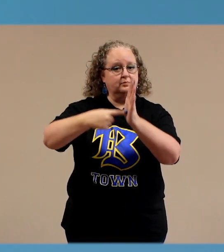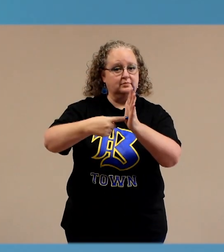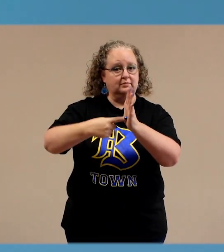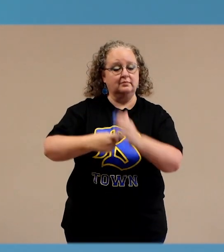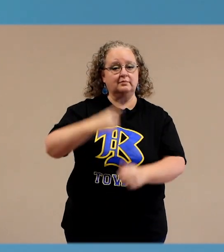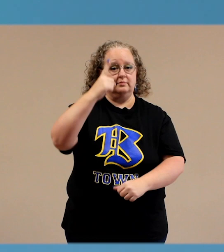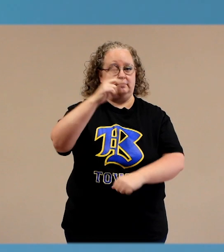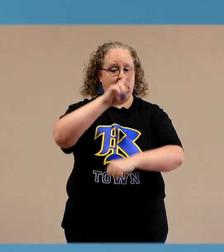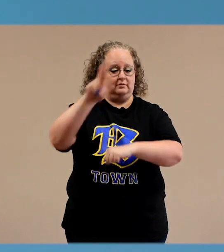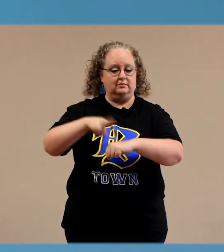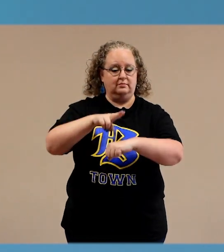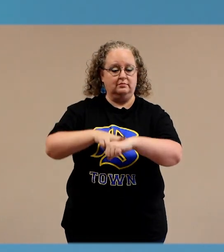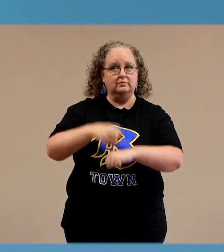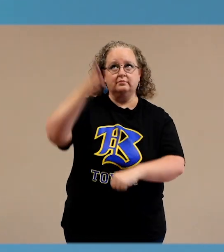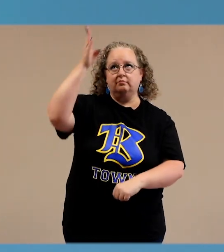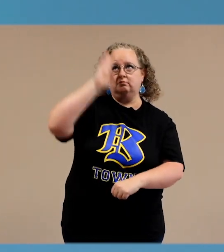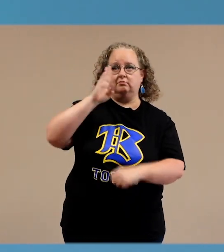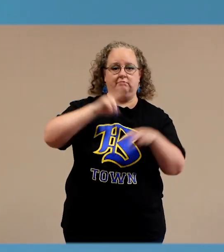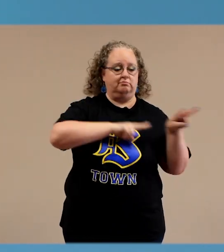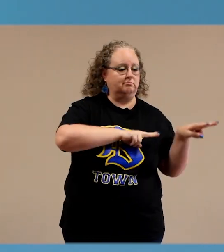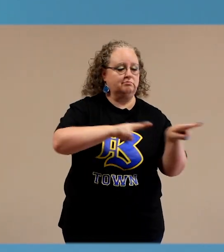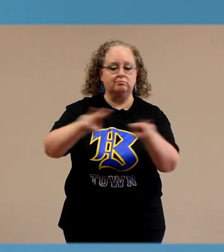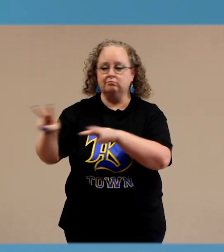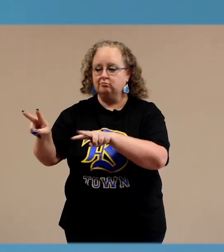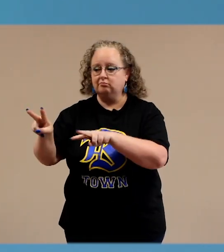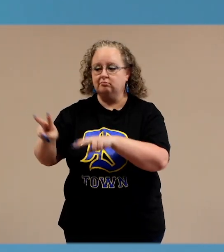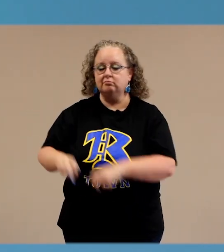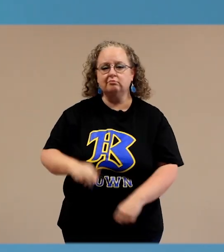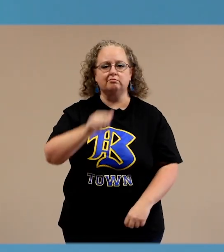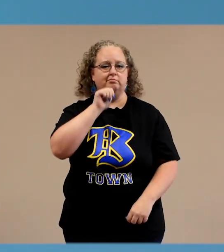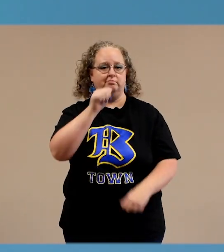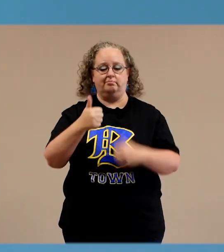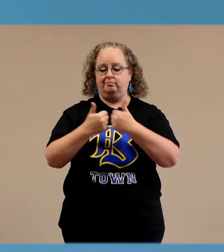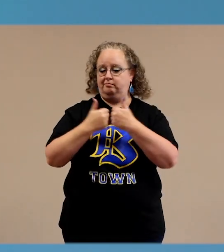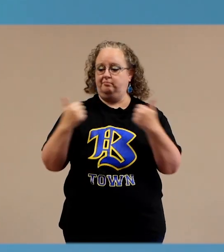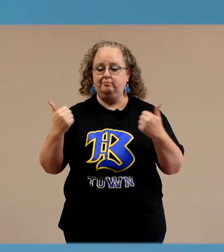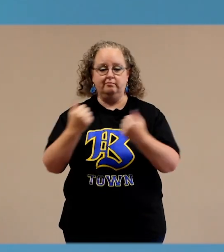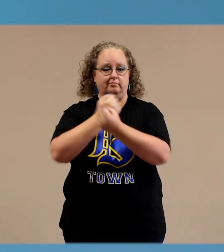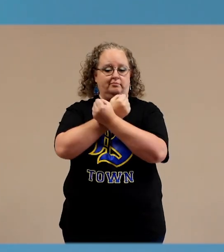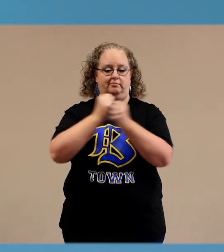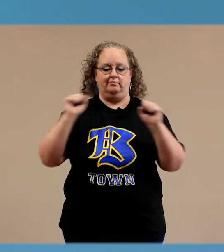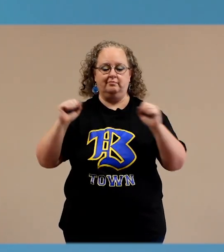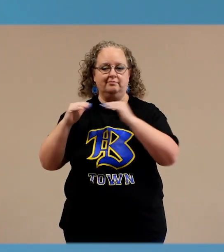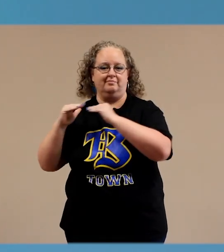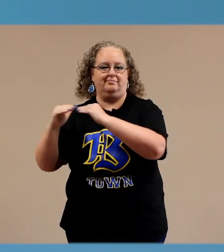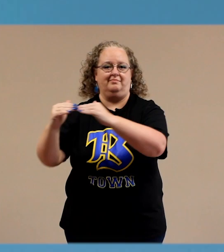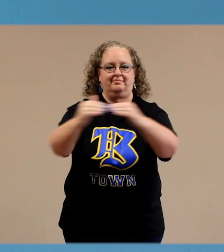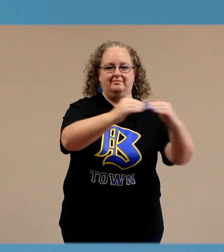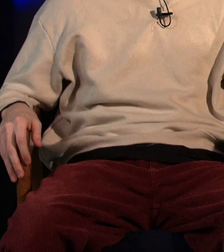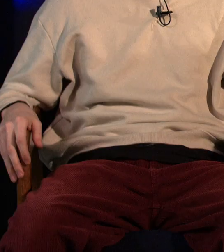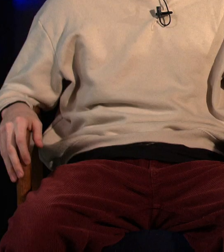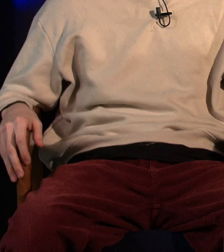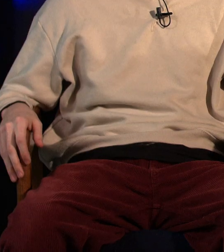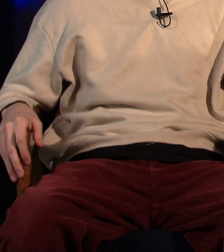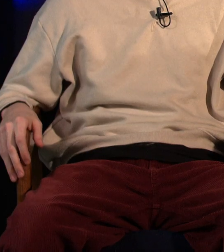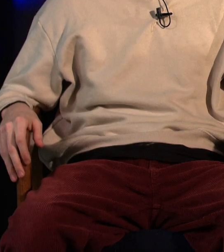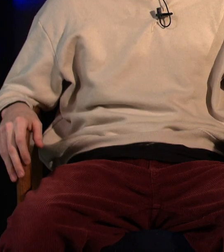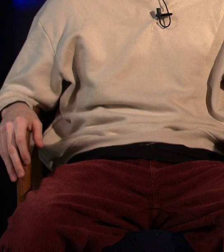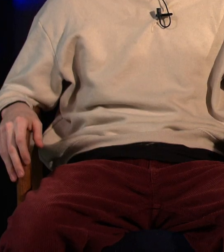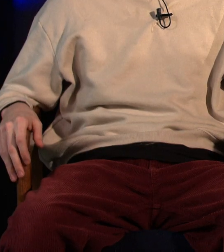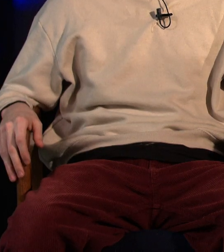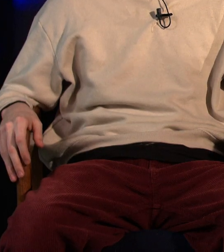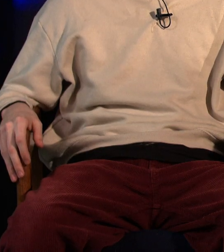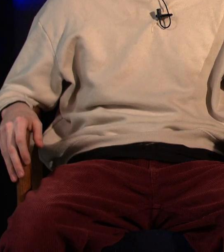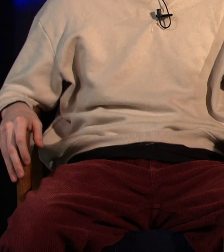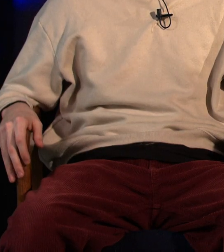republic for which it stands, one nation, under God, indivisible, with liberty and justice for all. Good morning, Knights.